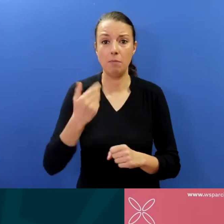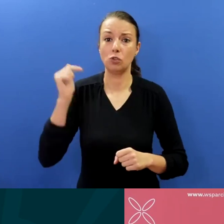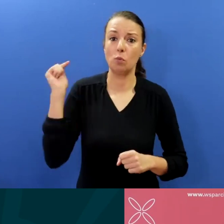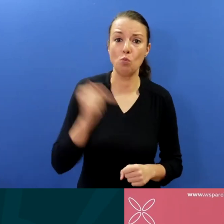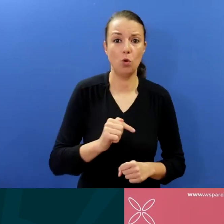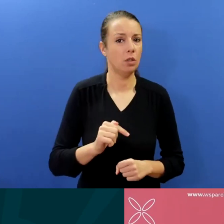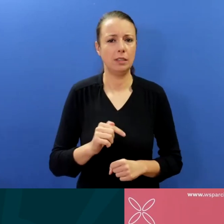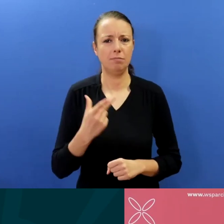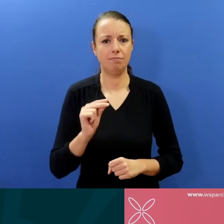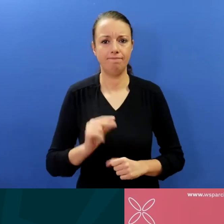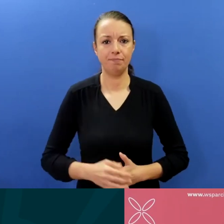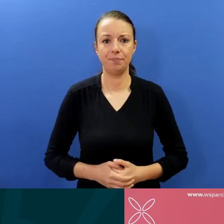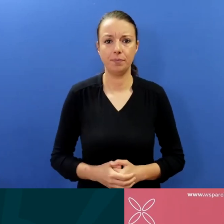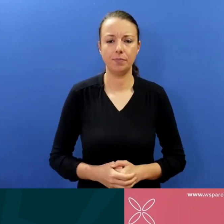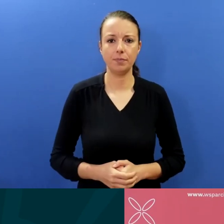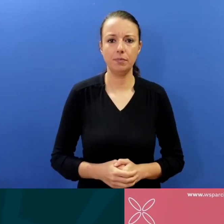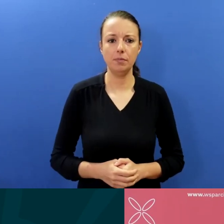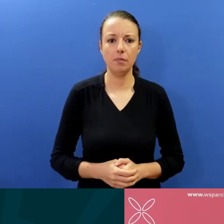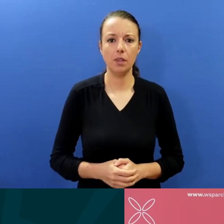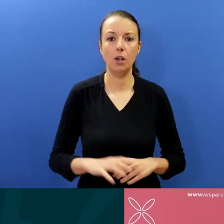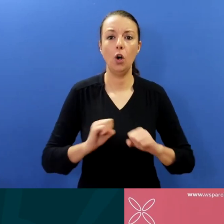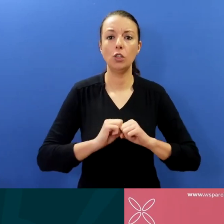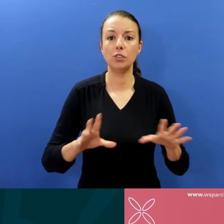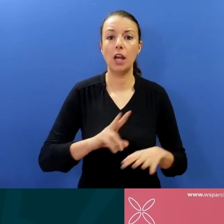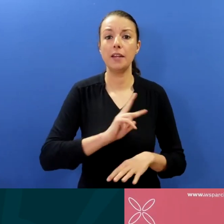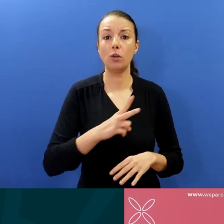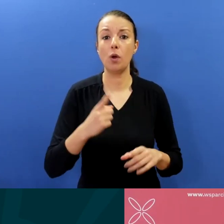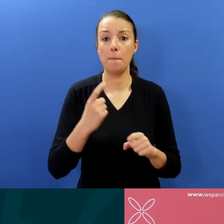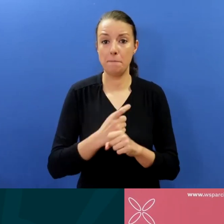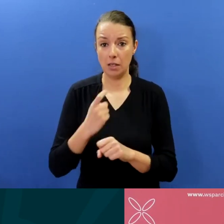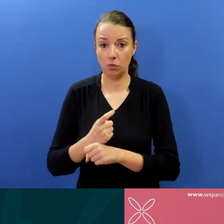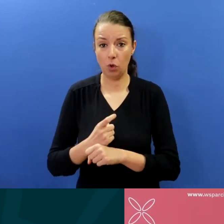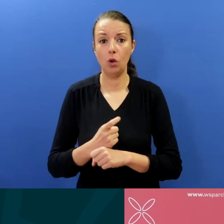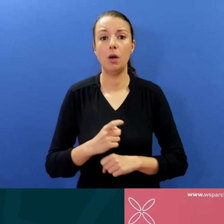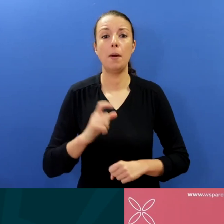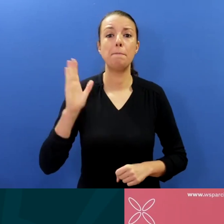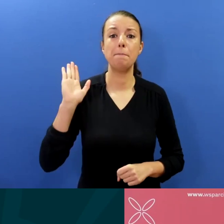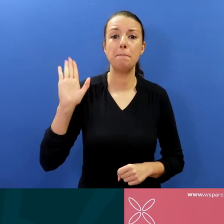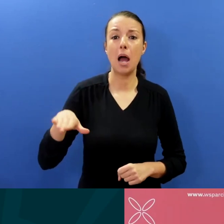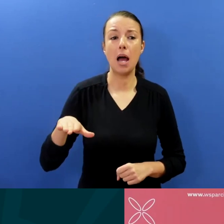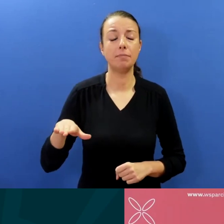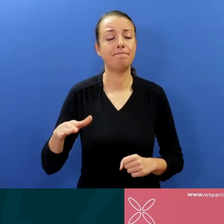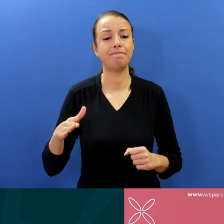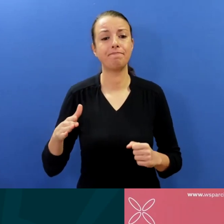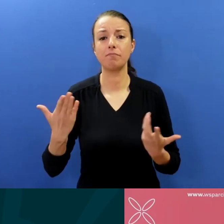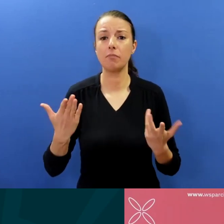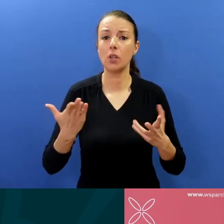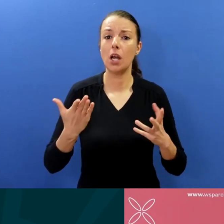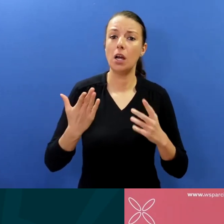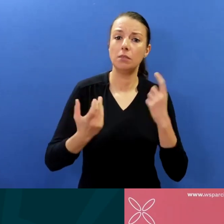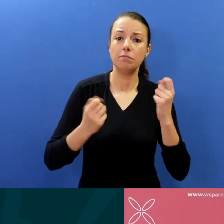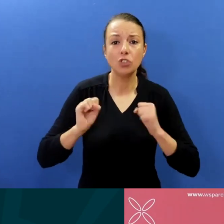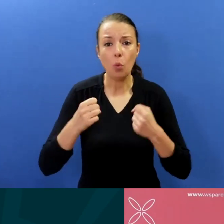in some countries, you have initiatives with permanent citizen council where a certain number